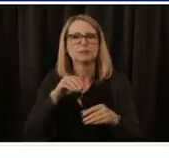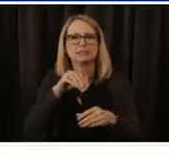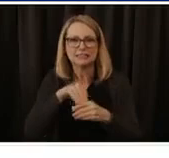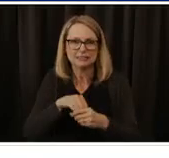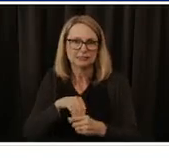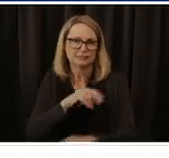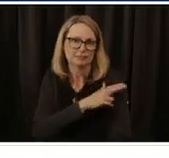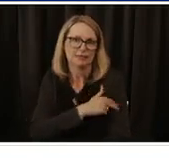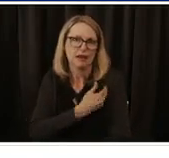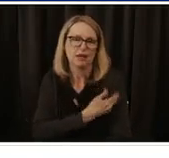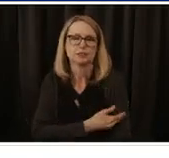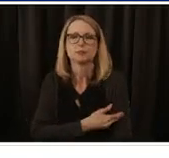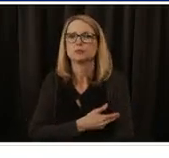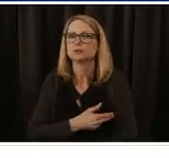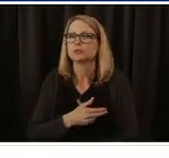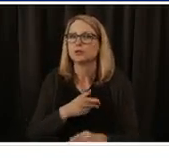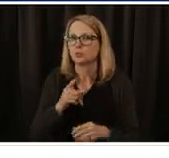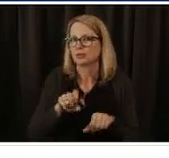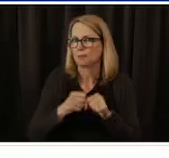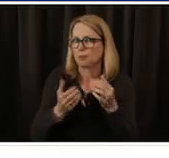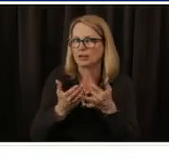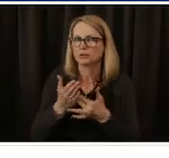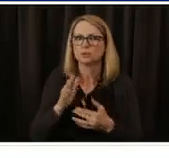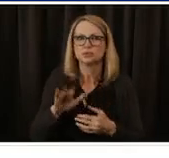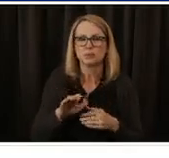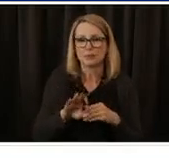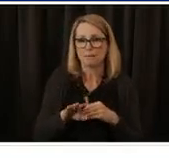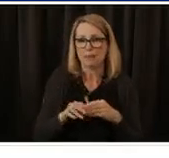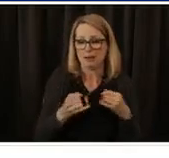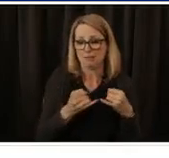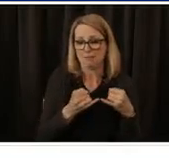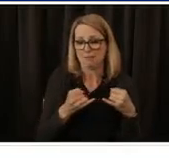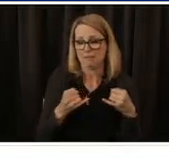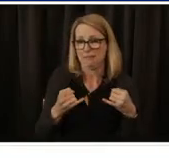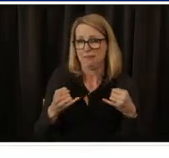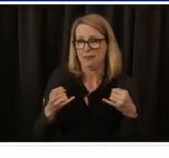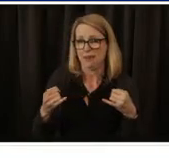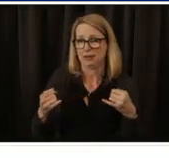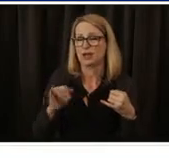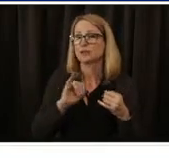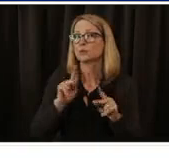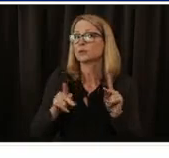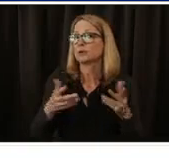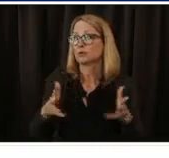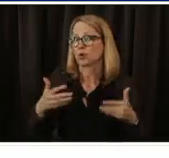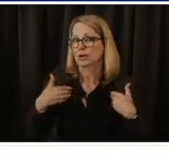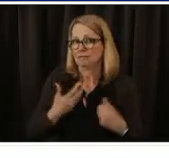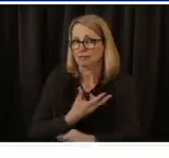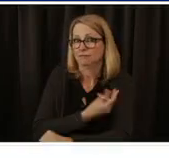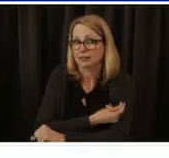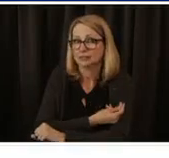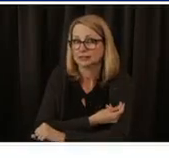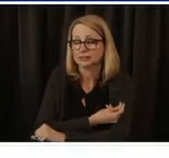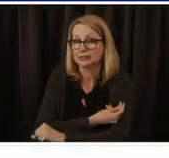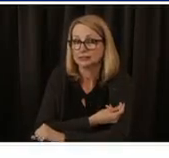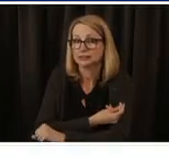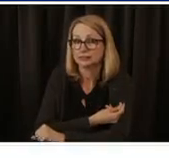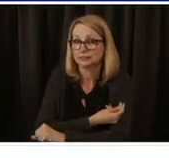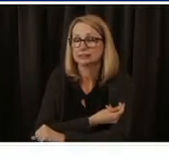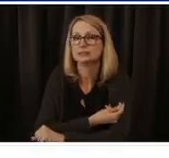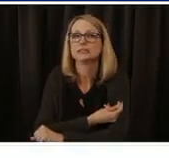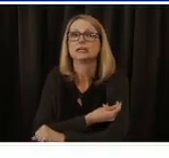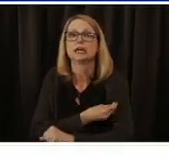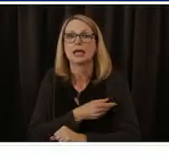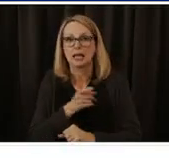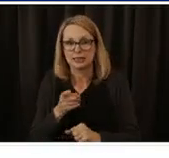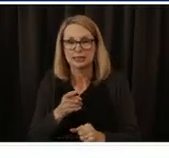cases in the state. So that red line is showing you the trend among breakthrough individuals, so individuals that were previously vaccinated,